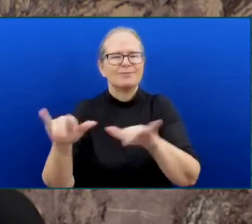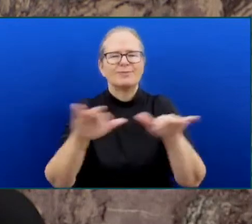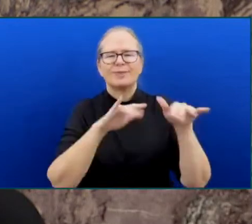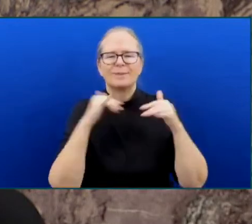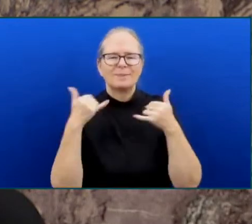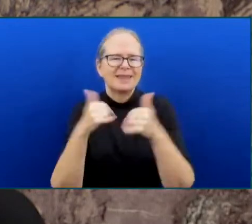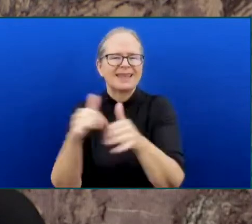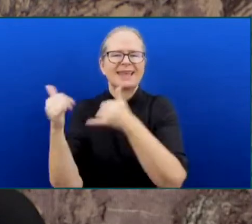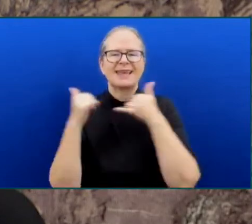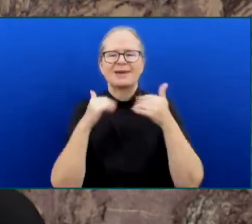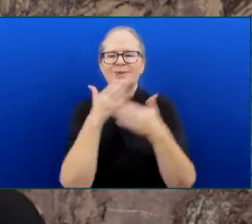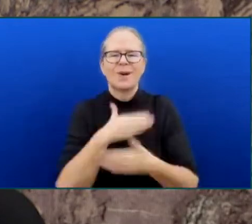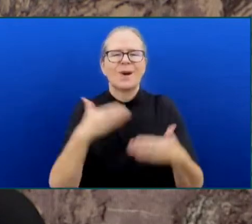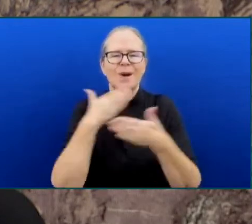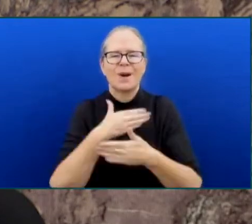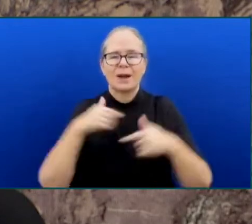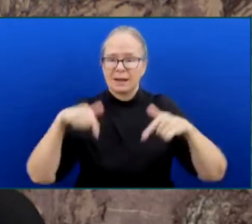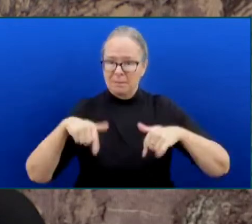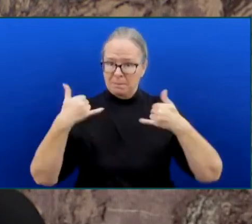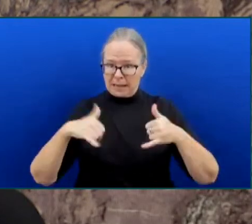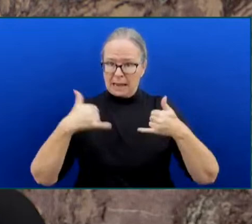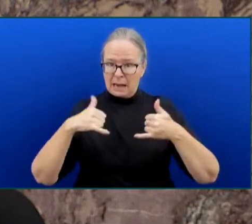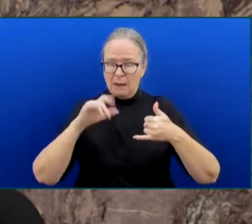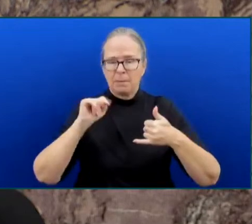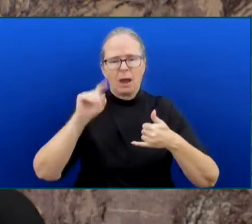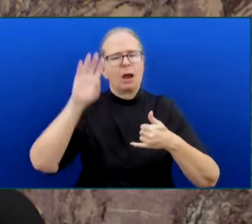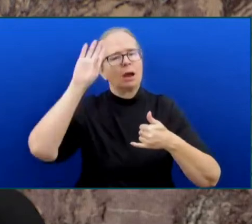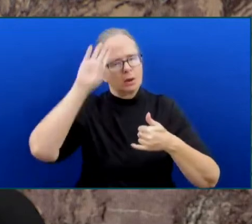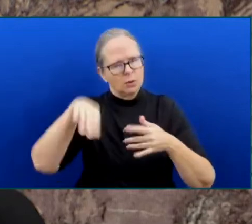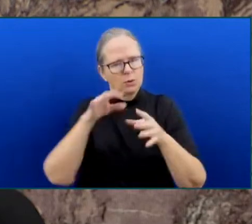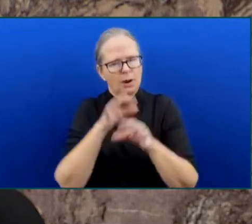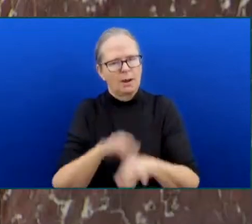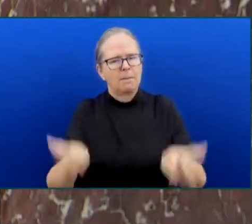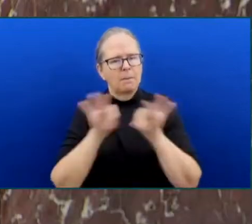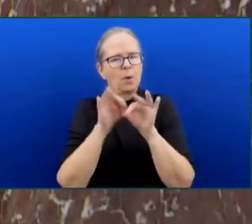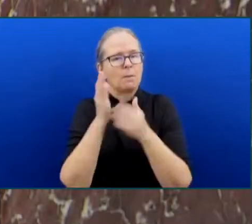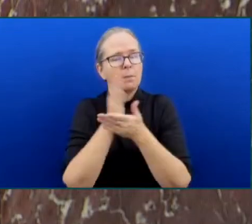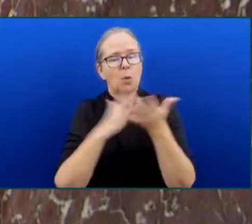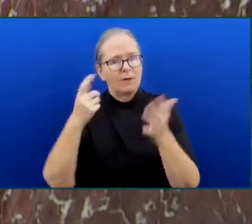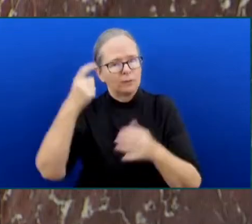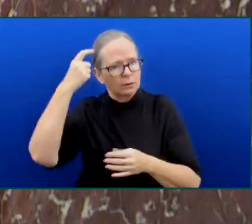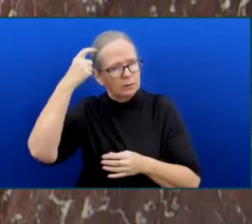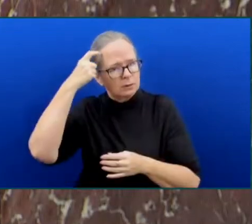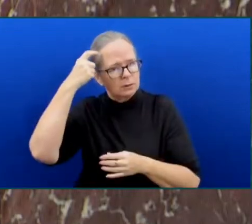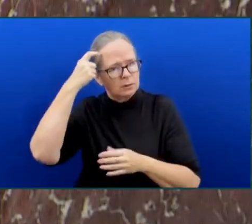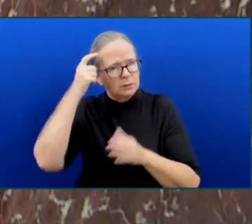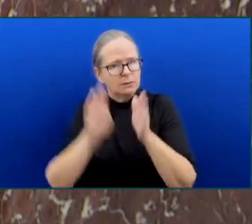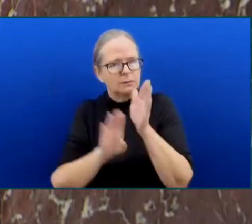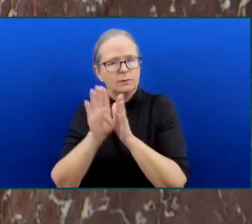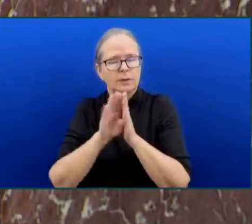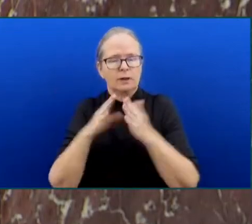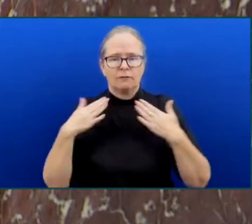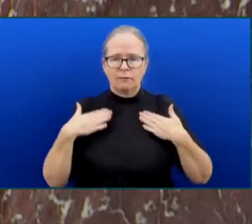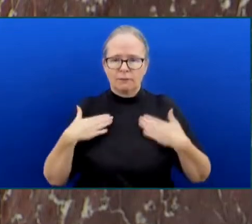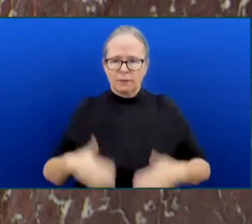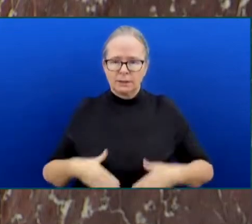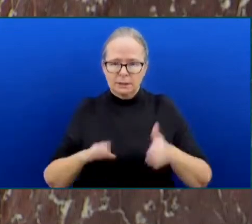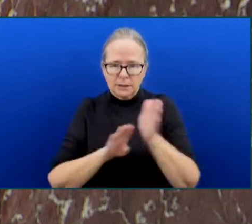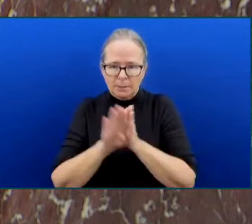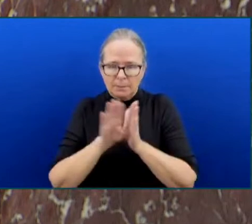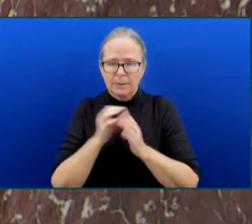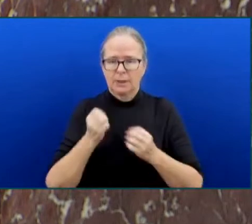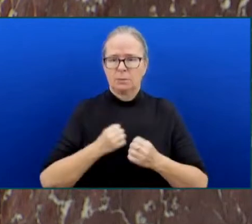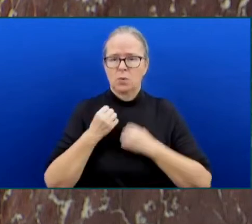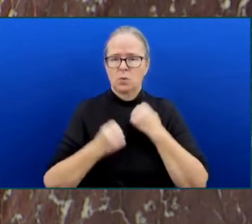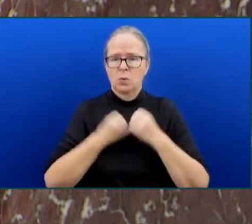is necessary and important aspect of cognitive, physical, and emotional development for children. We encourage children to